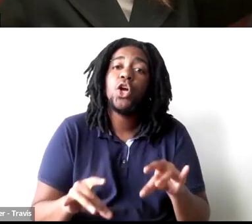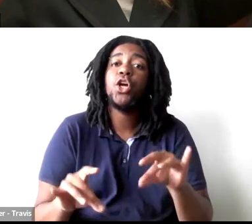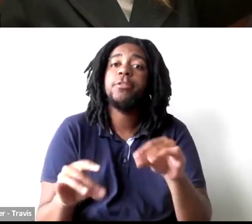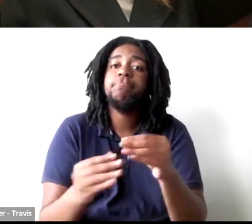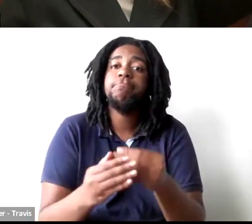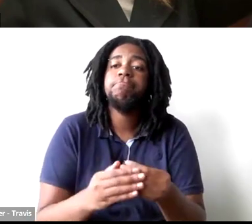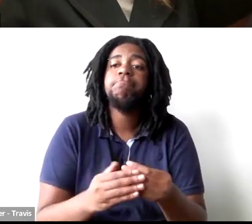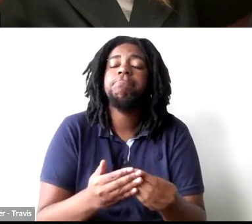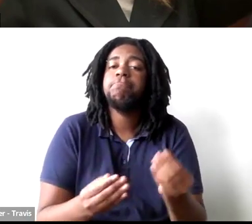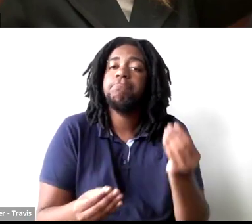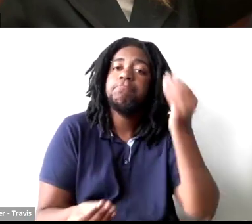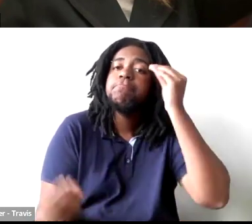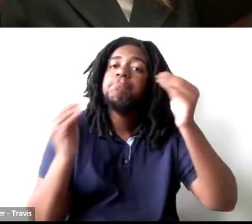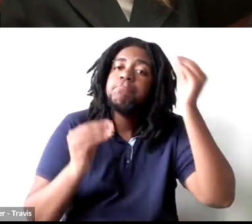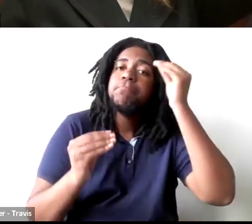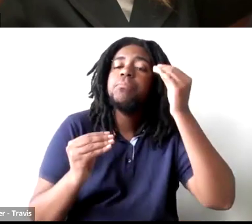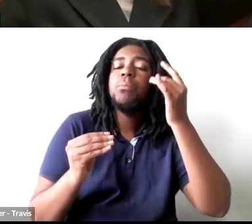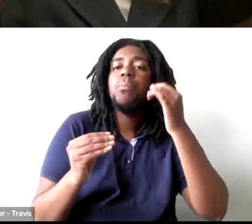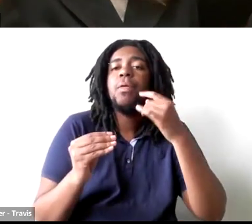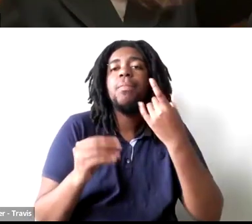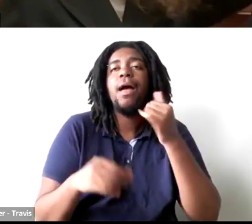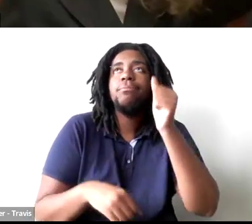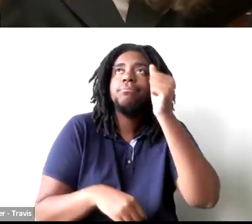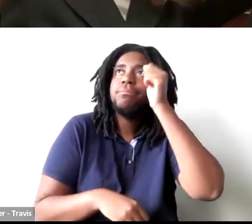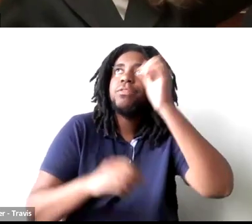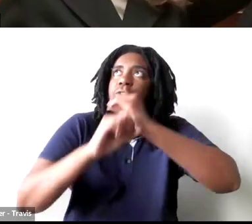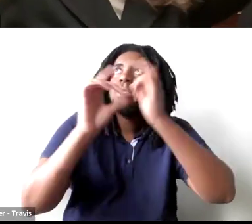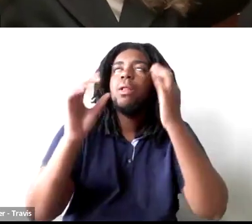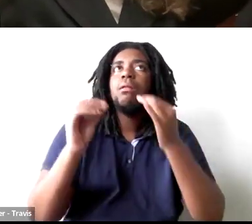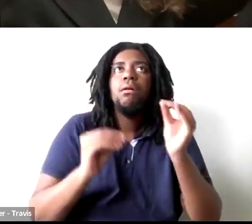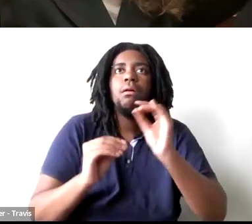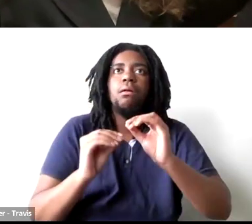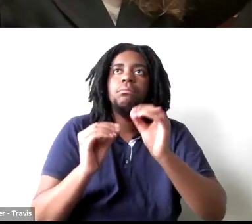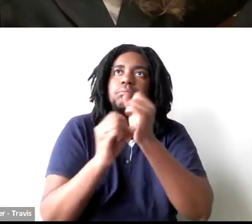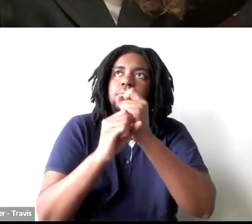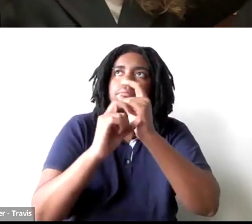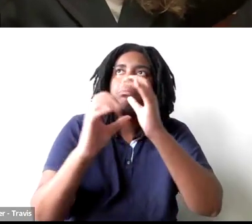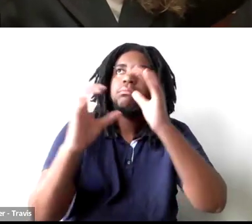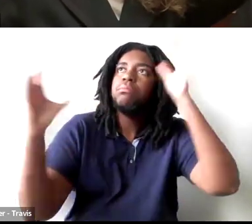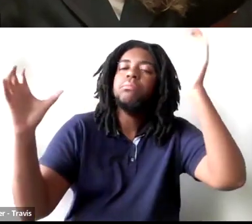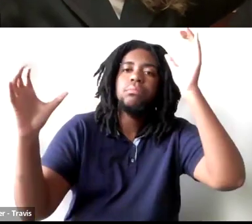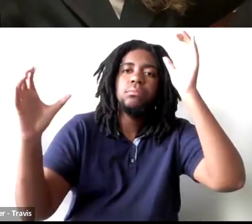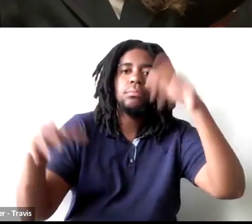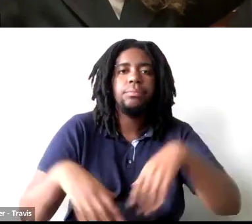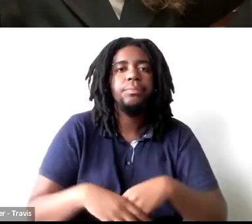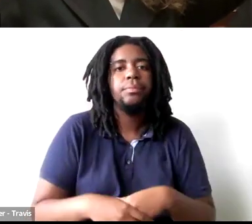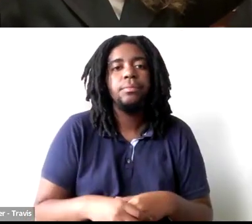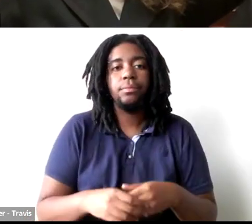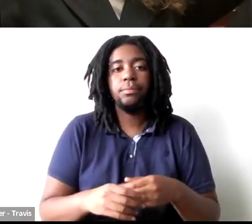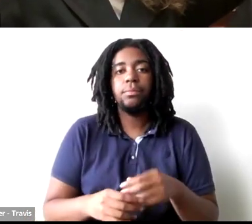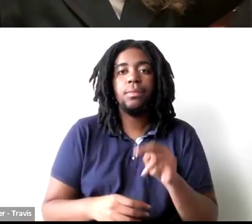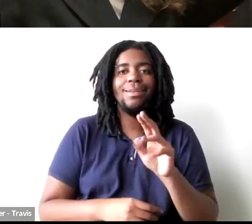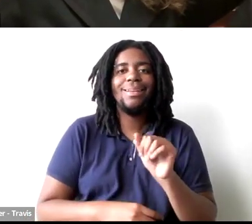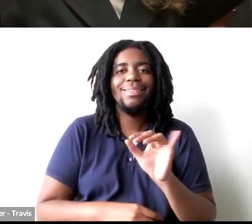about him, the more things may come into focus. Yeah. And the more we're able to do programs and exhibitions about him, hopefully the